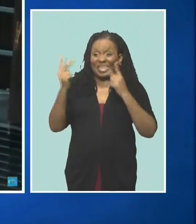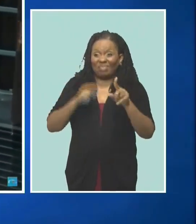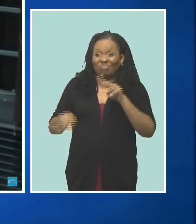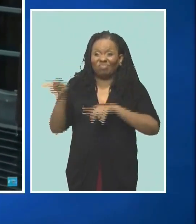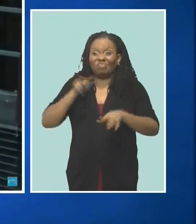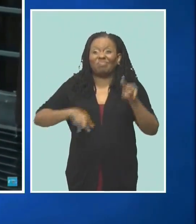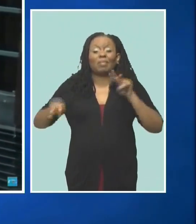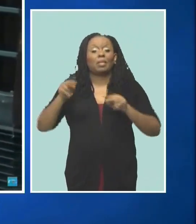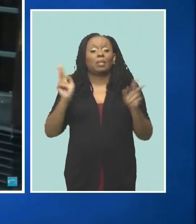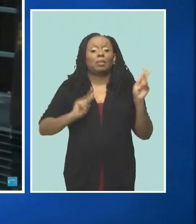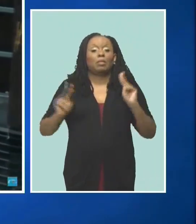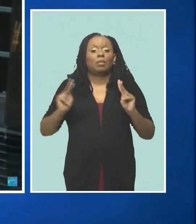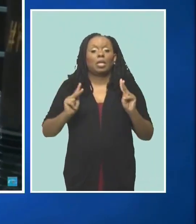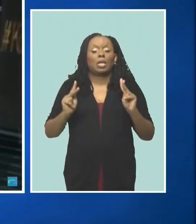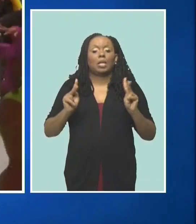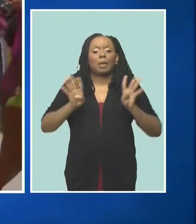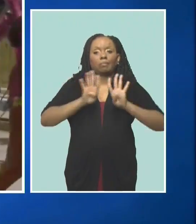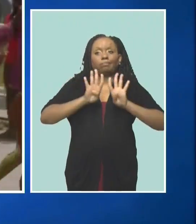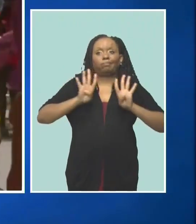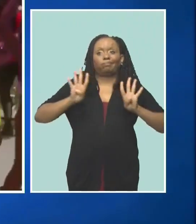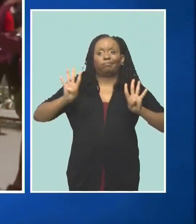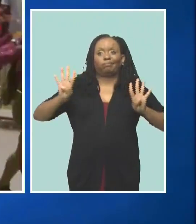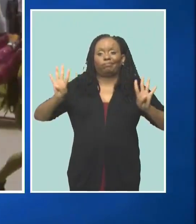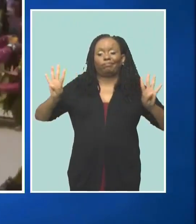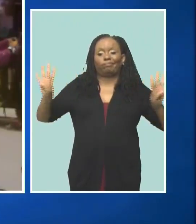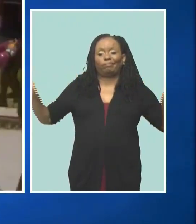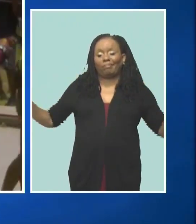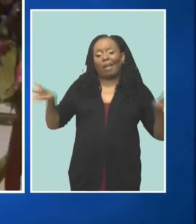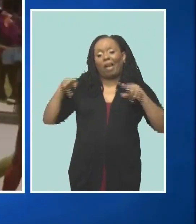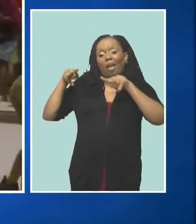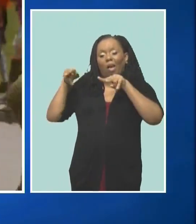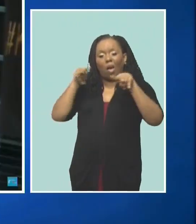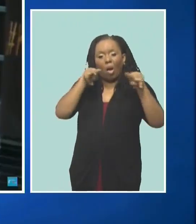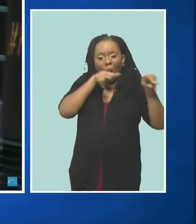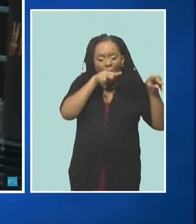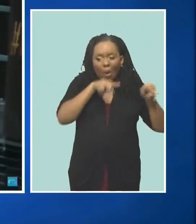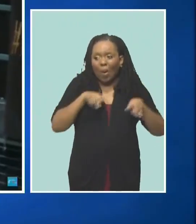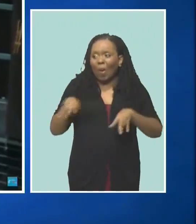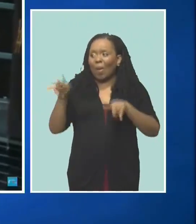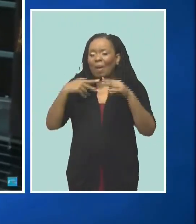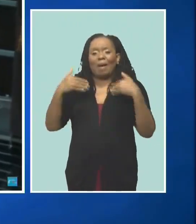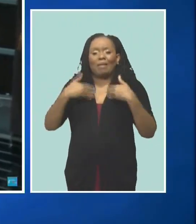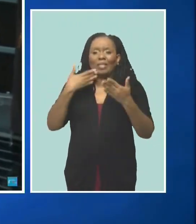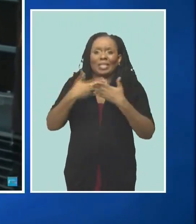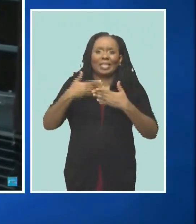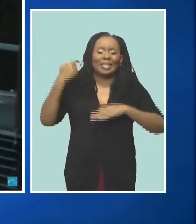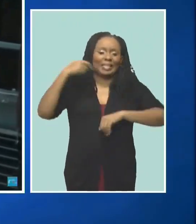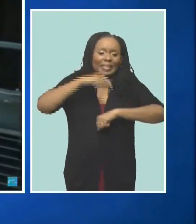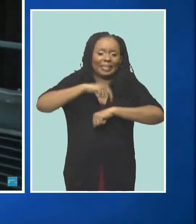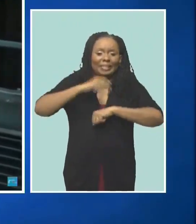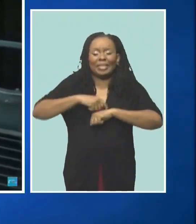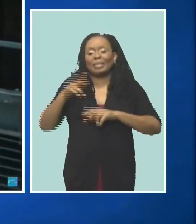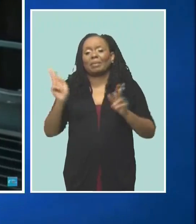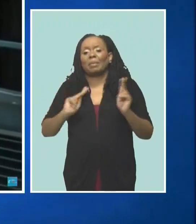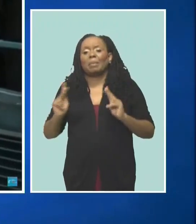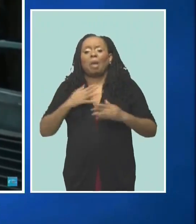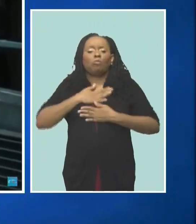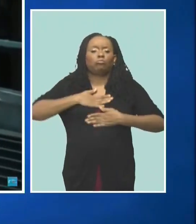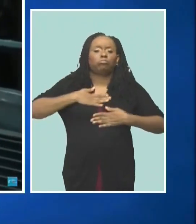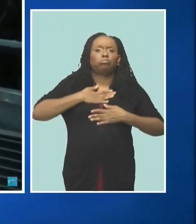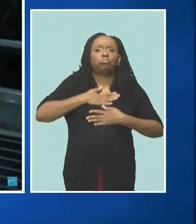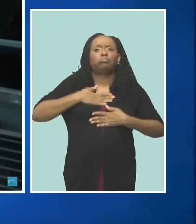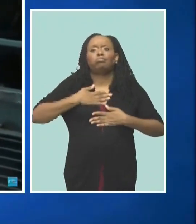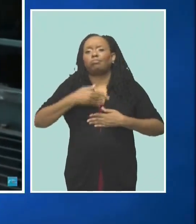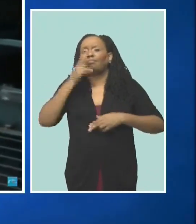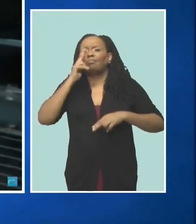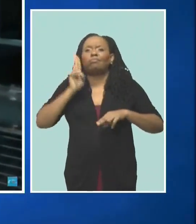coming out, lining the streets. I've seen people having a good time, for their usual last flat jump. So I think we're really going to end this